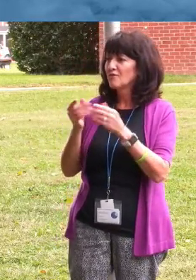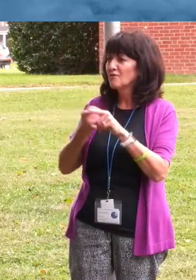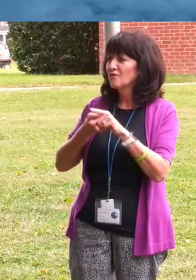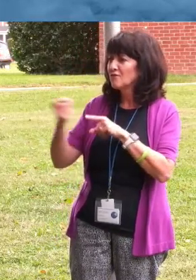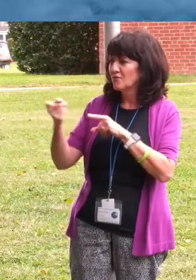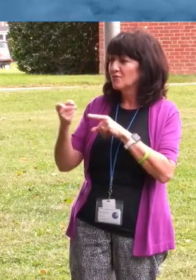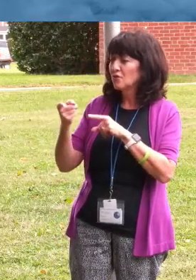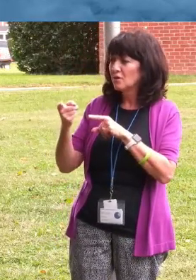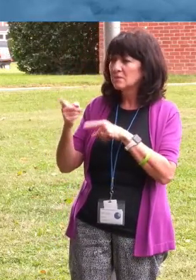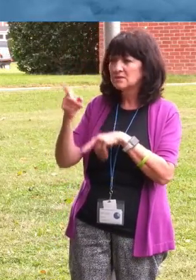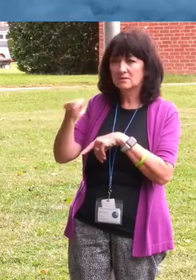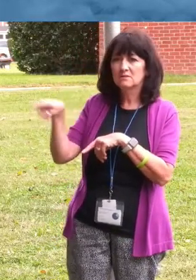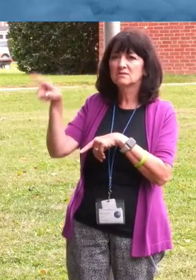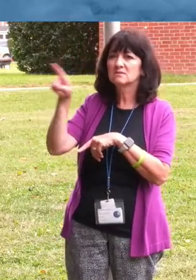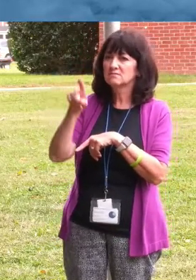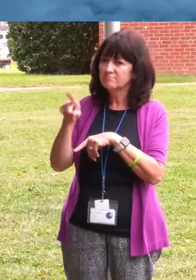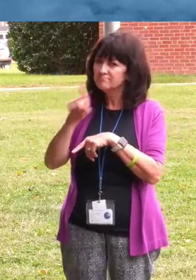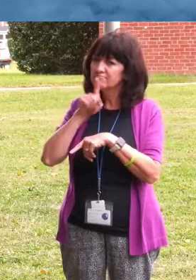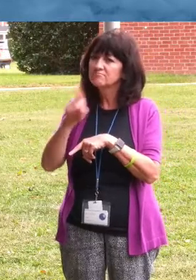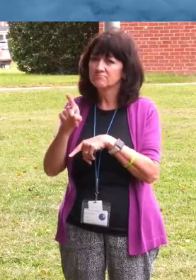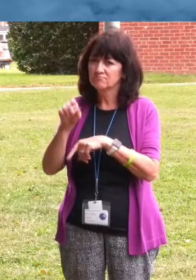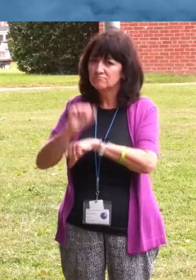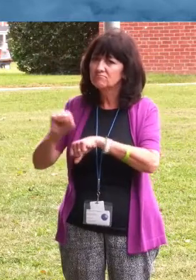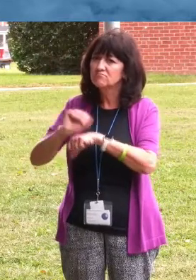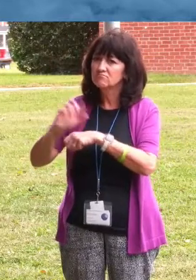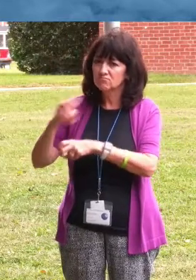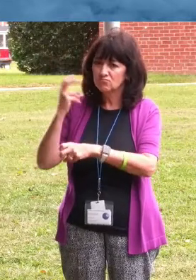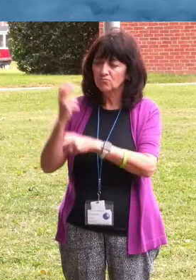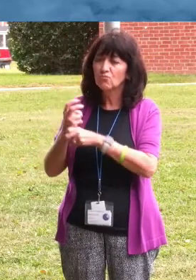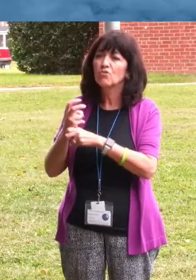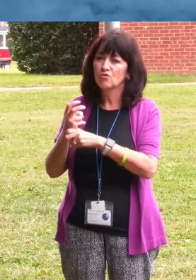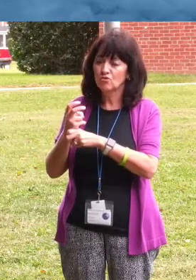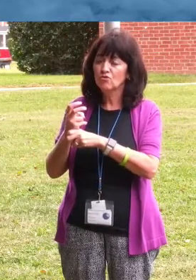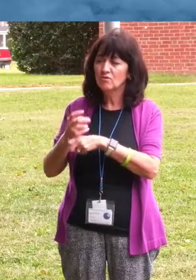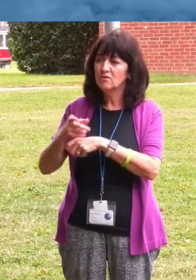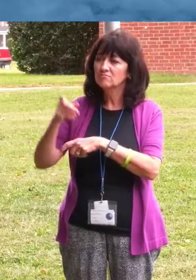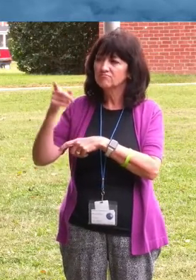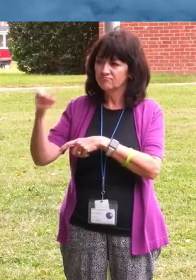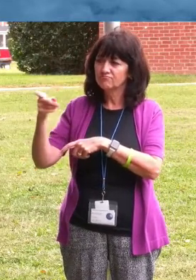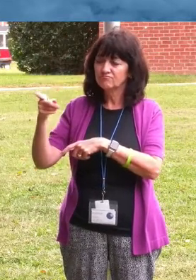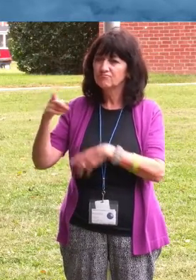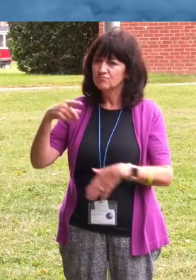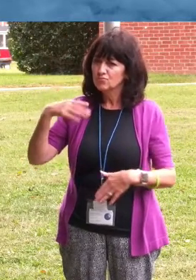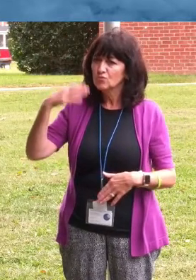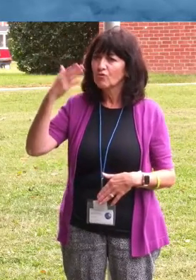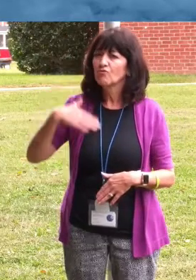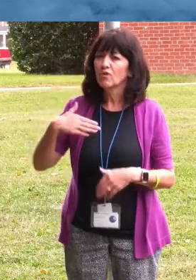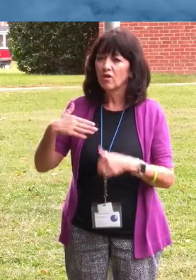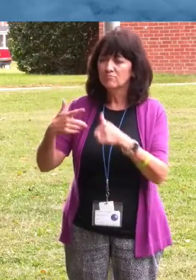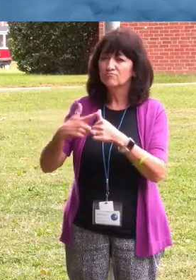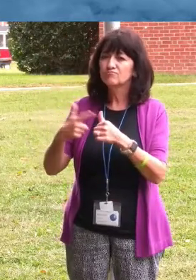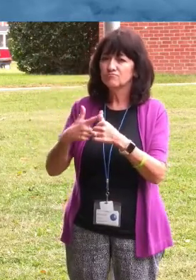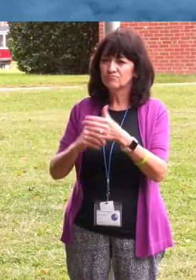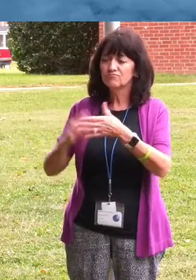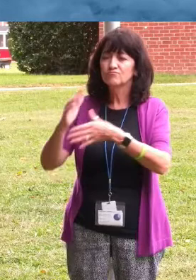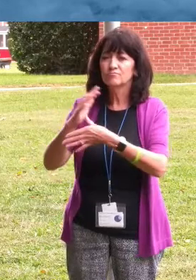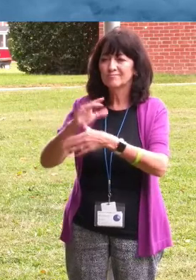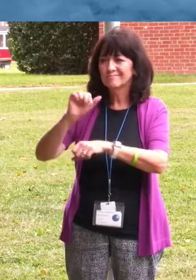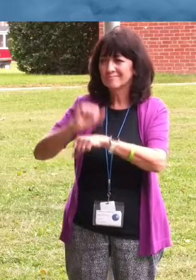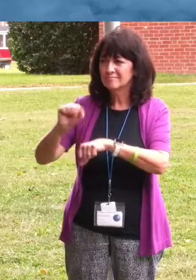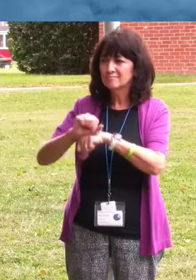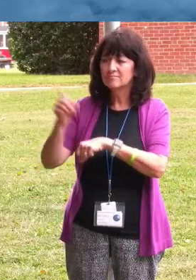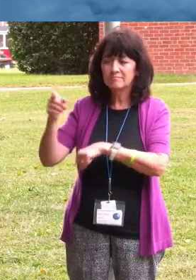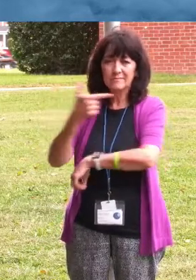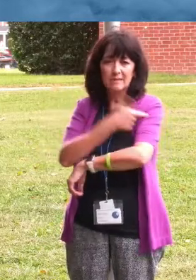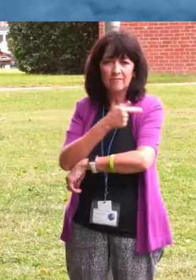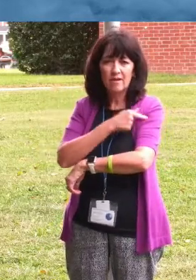also been on the front lines supporting residents, and we also had vaccine clinics here, so to recognize them as well. Thank you.